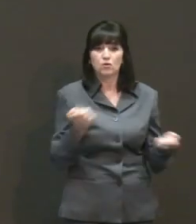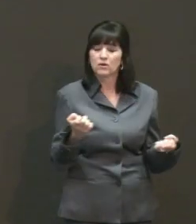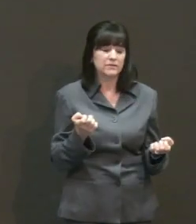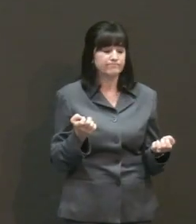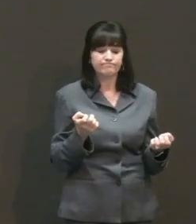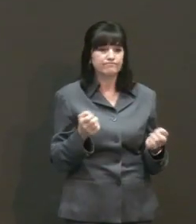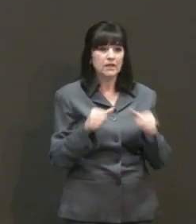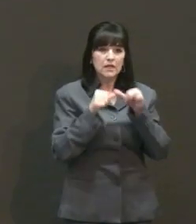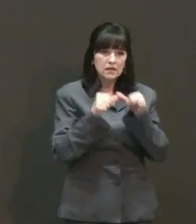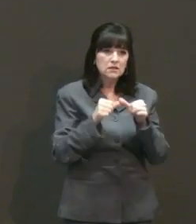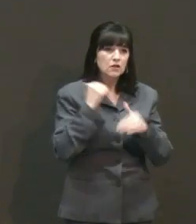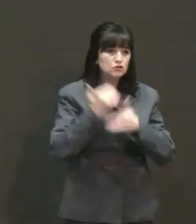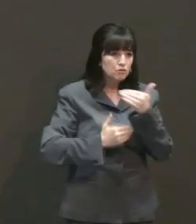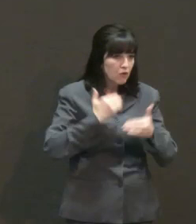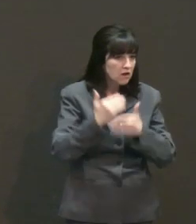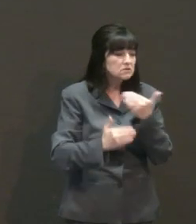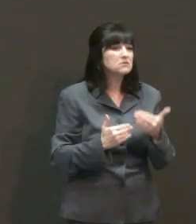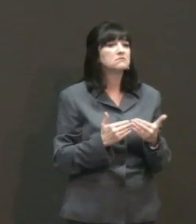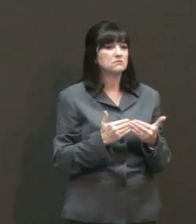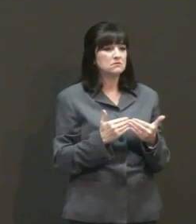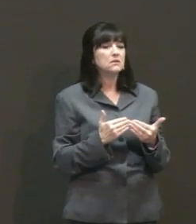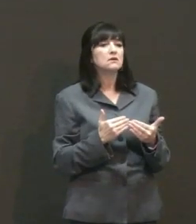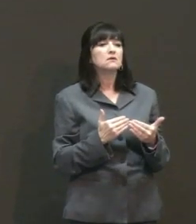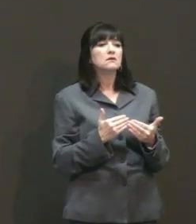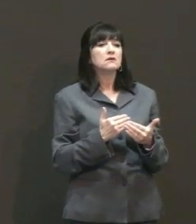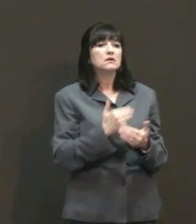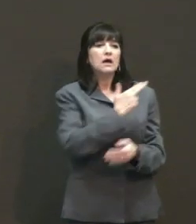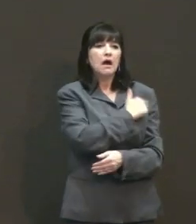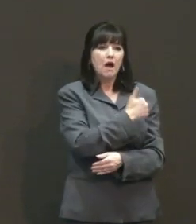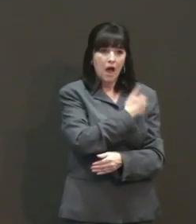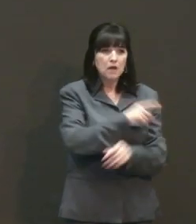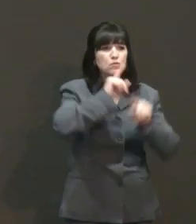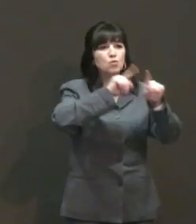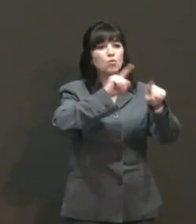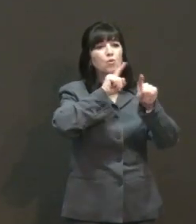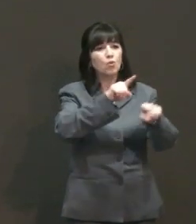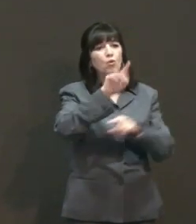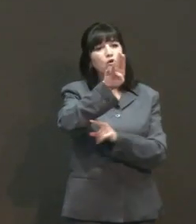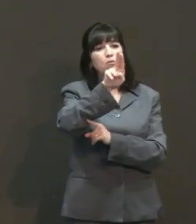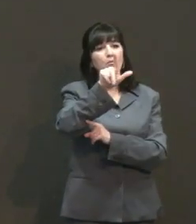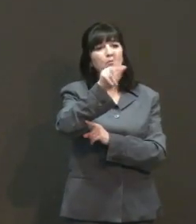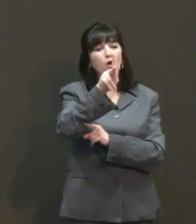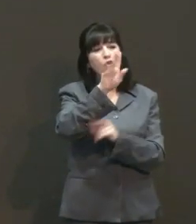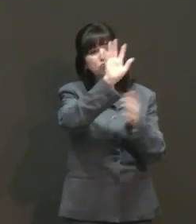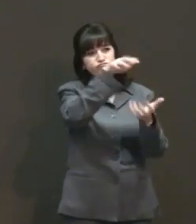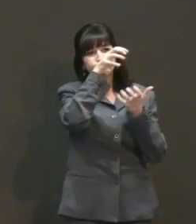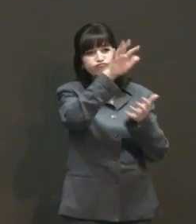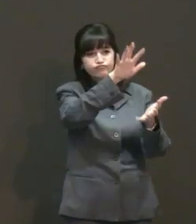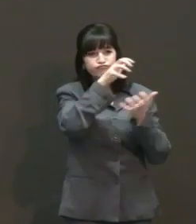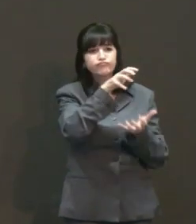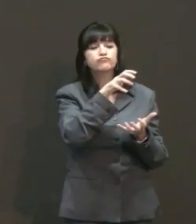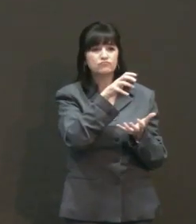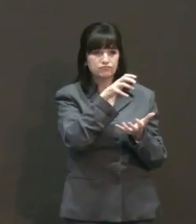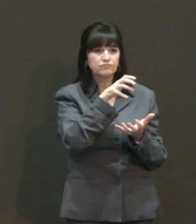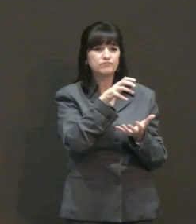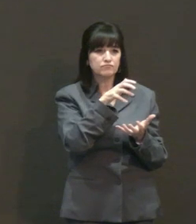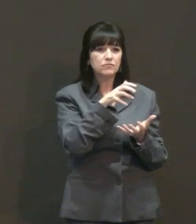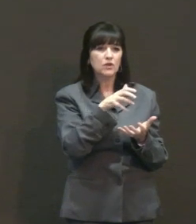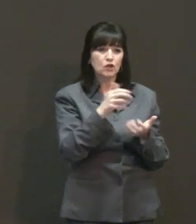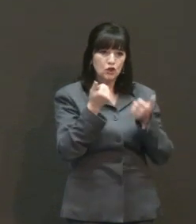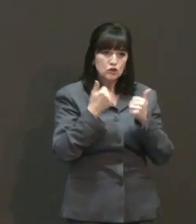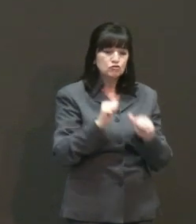The hospitals, we've gone on some bulk orders with the hospitals to be able to get the attention of maybe some